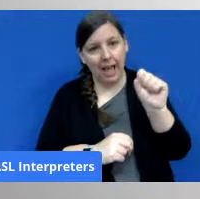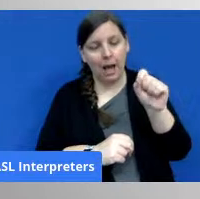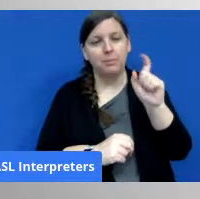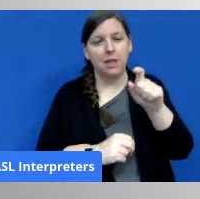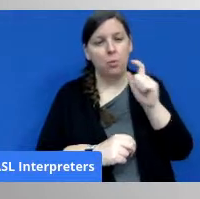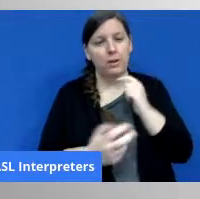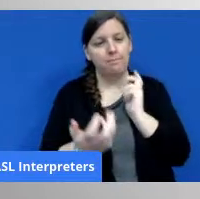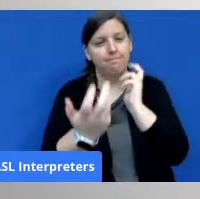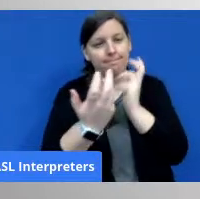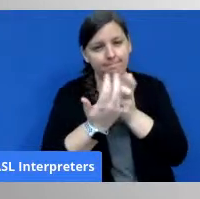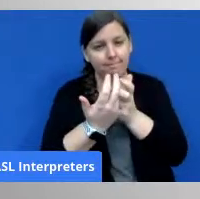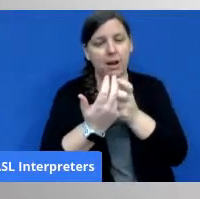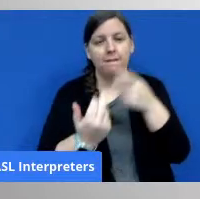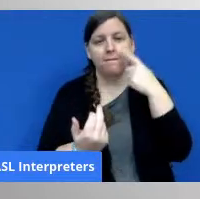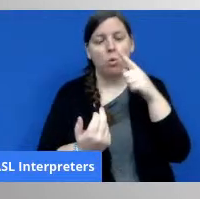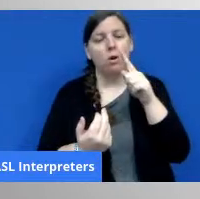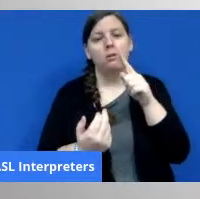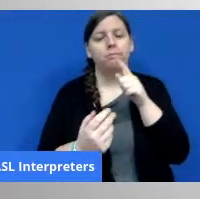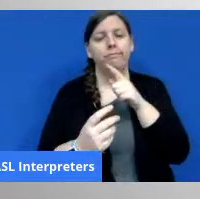state?